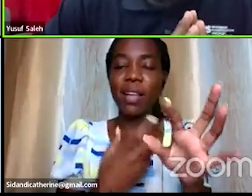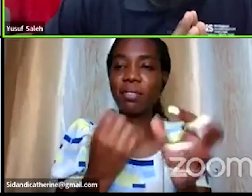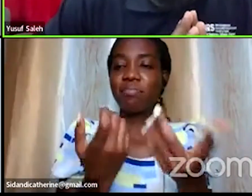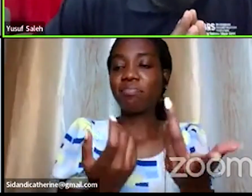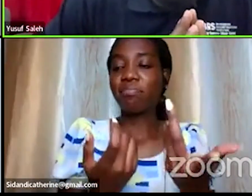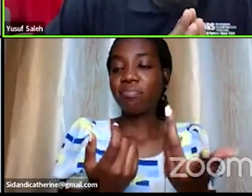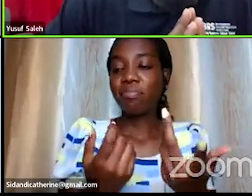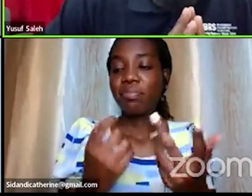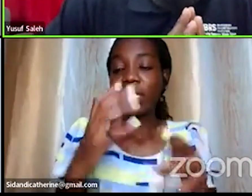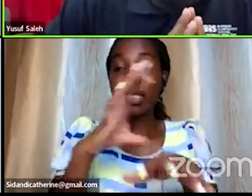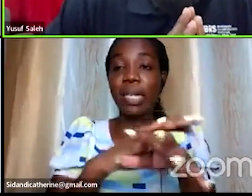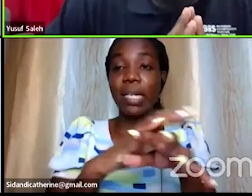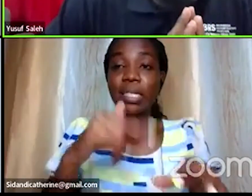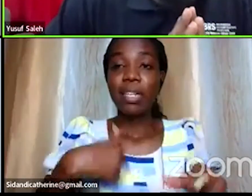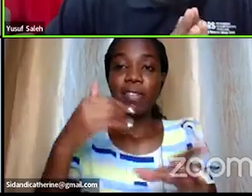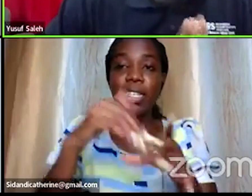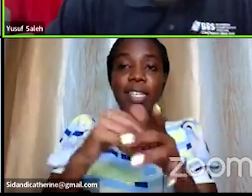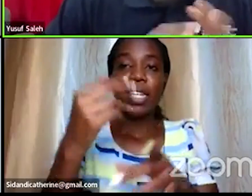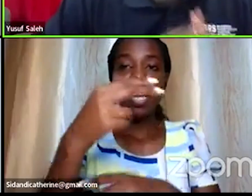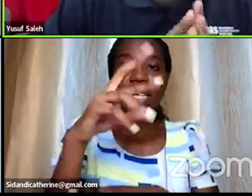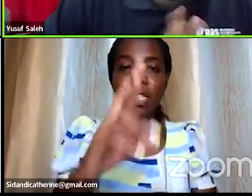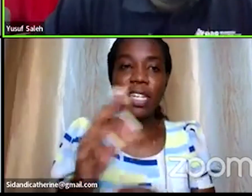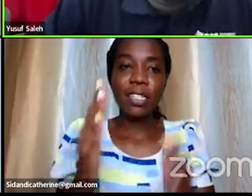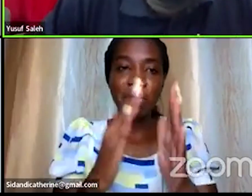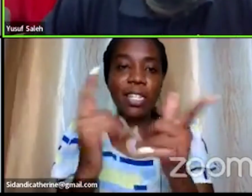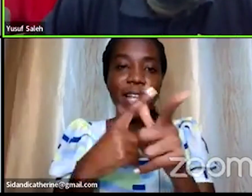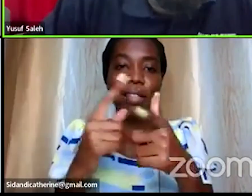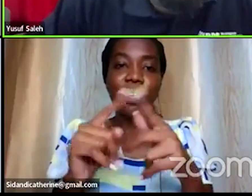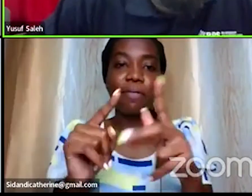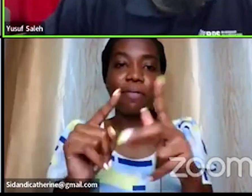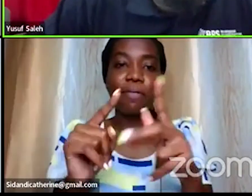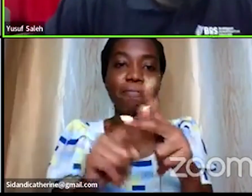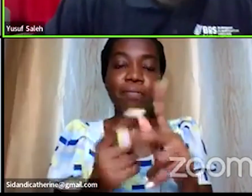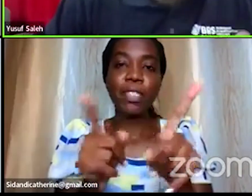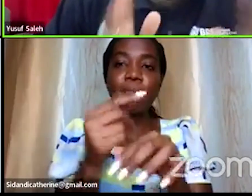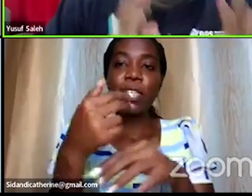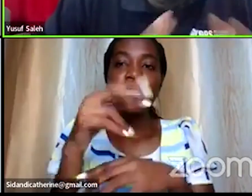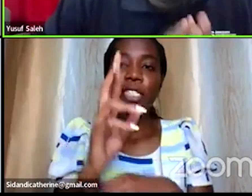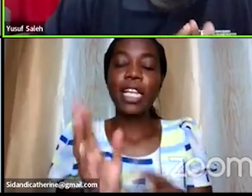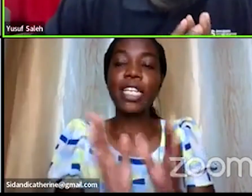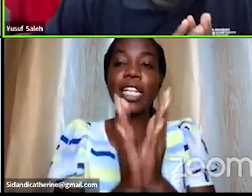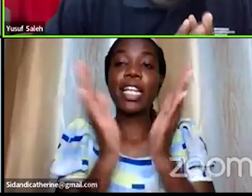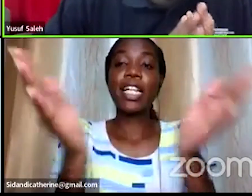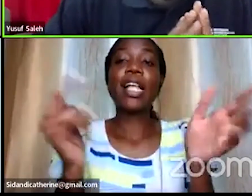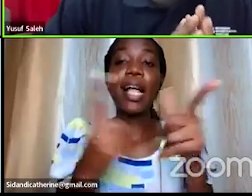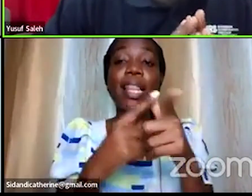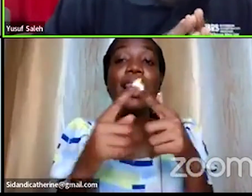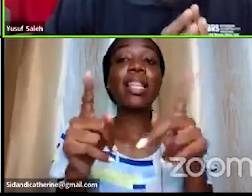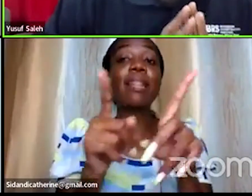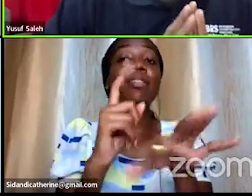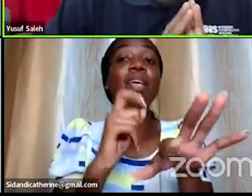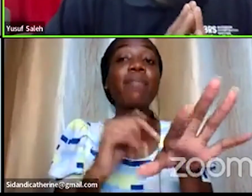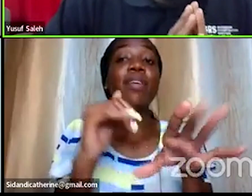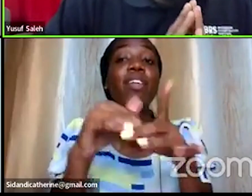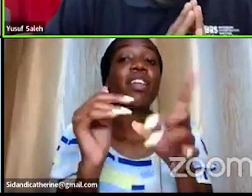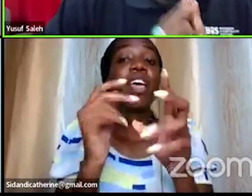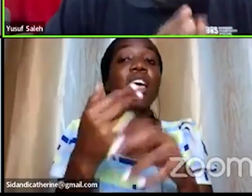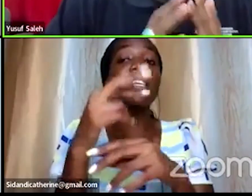I found myself in the HR space, and then I started as a HR generalist. And even in HR, I was not